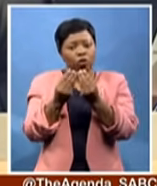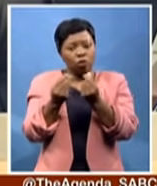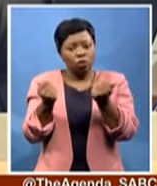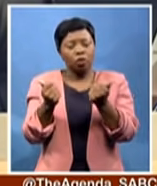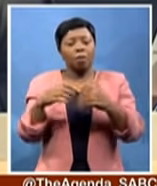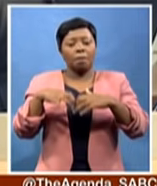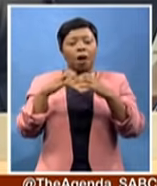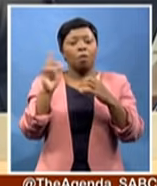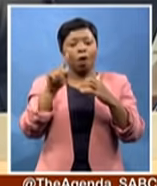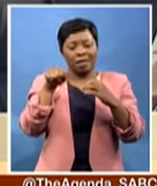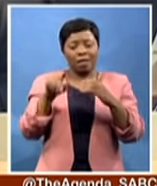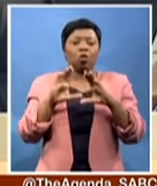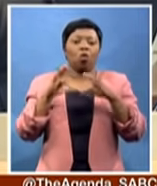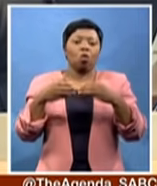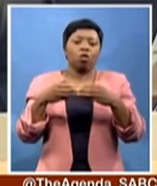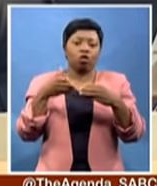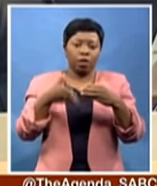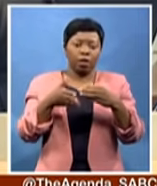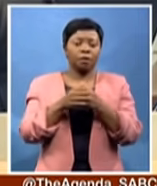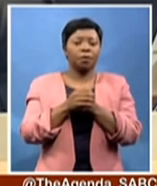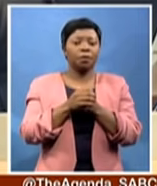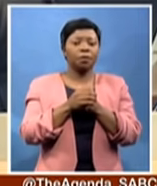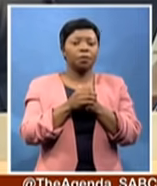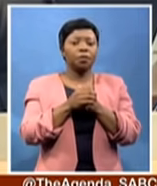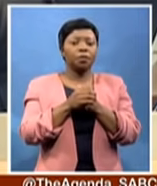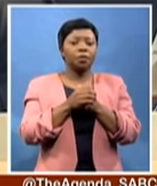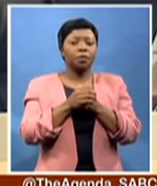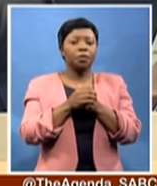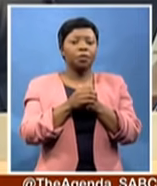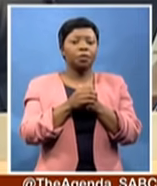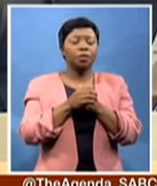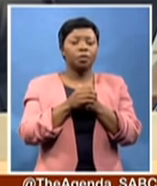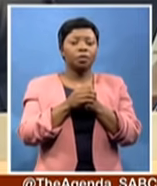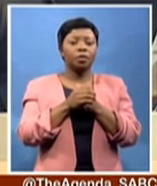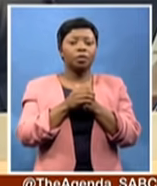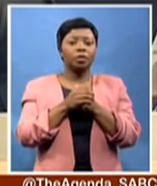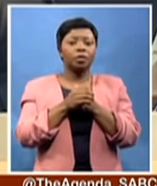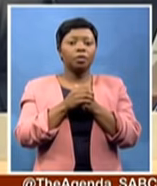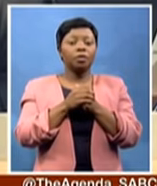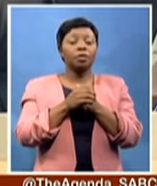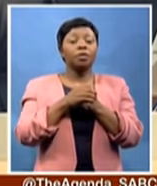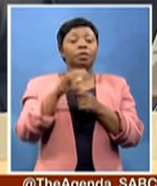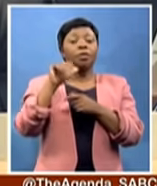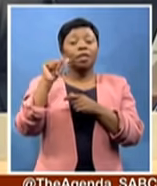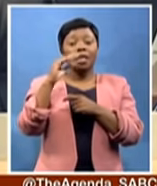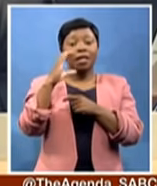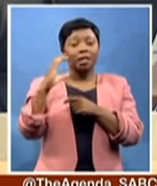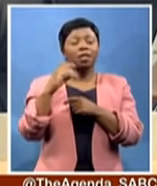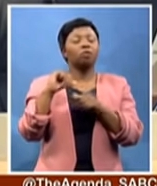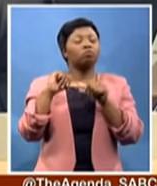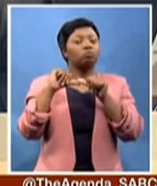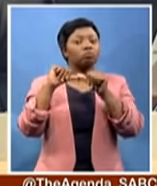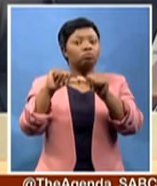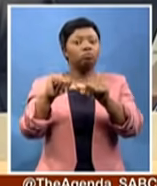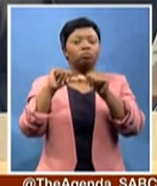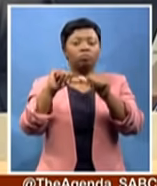ANC has consistently expressed its support for the objectives and the